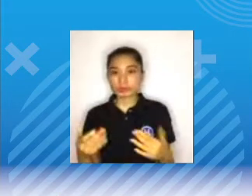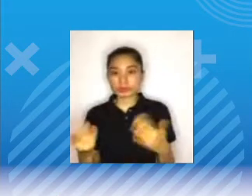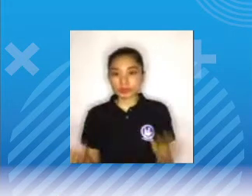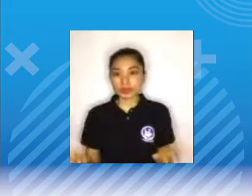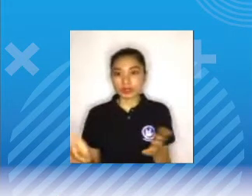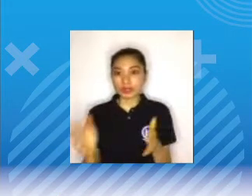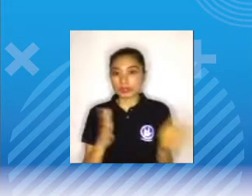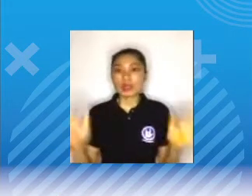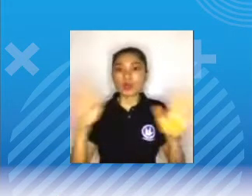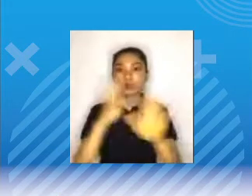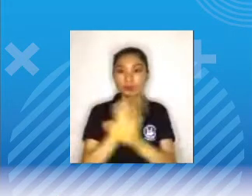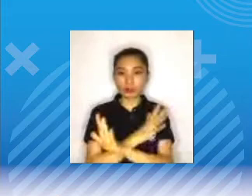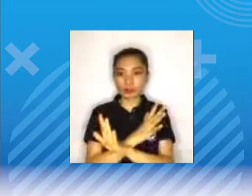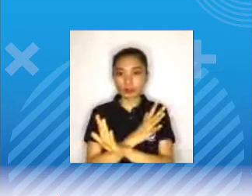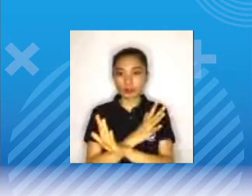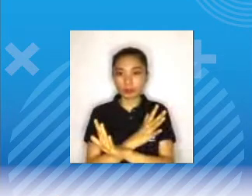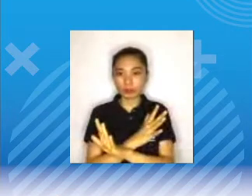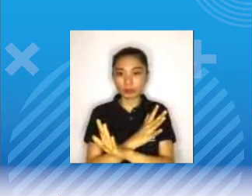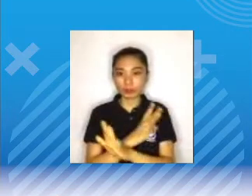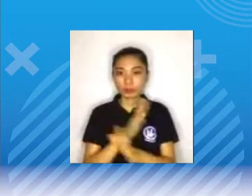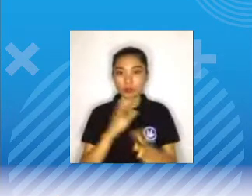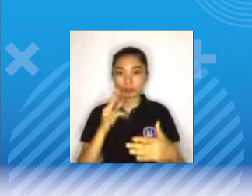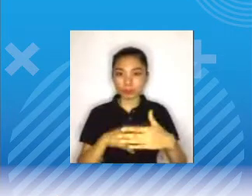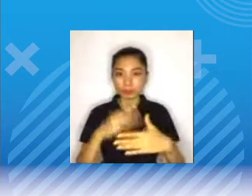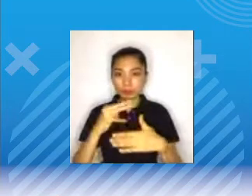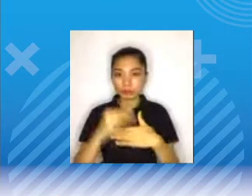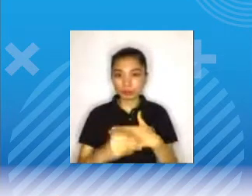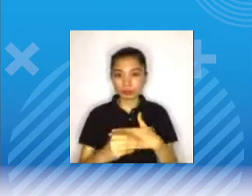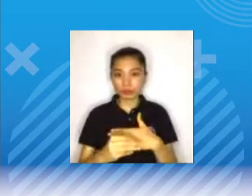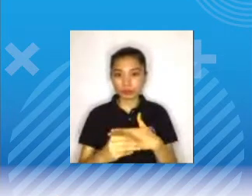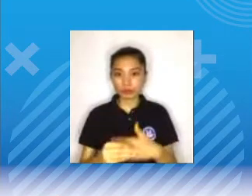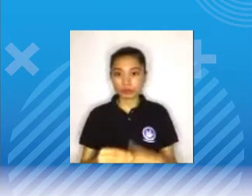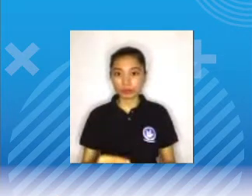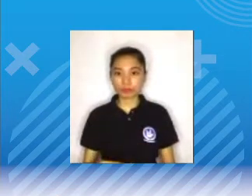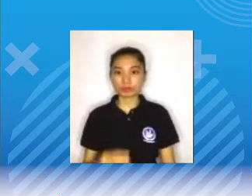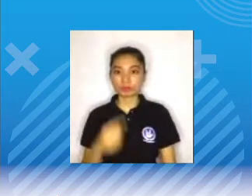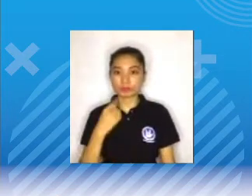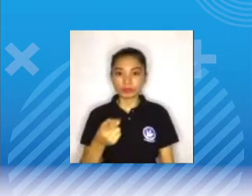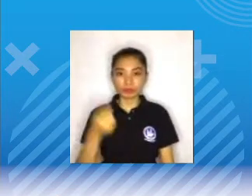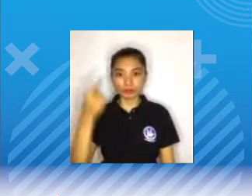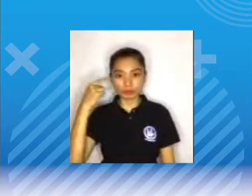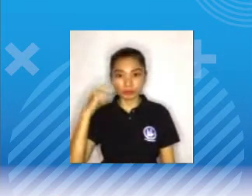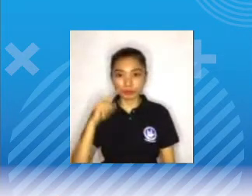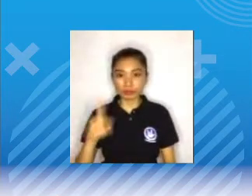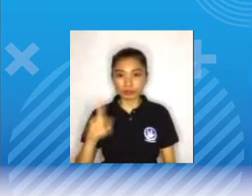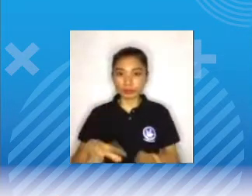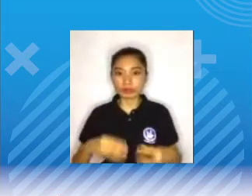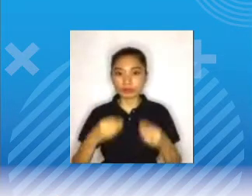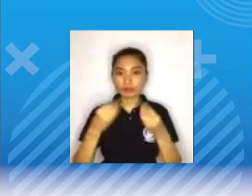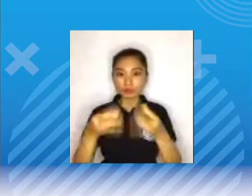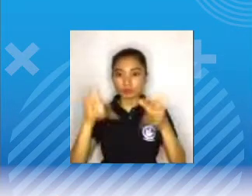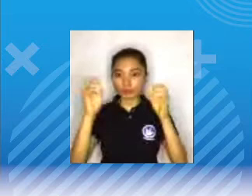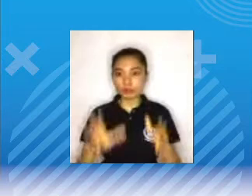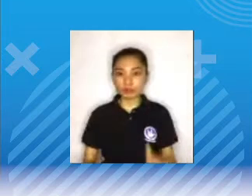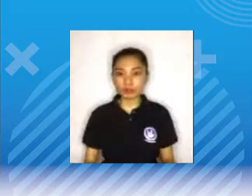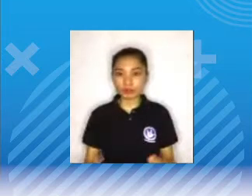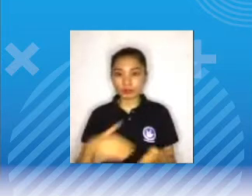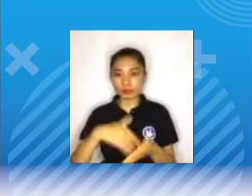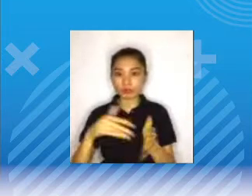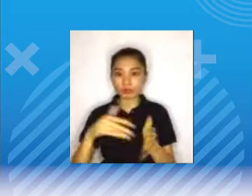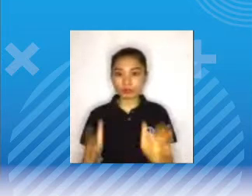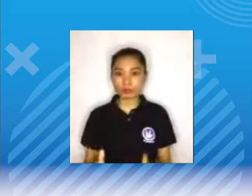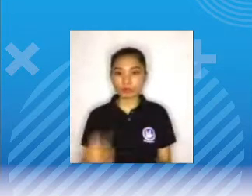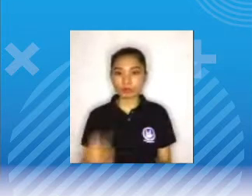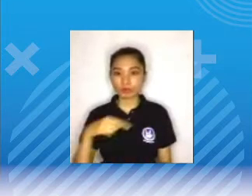view of inclusivity, where inclusivity could only be provided teachers in formal schooling. So we are shifting from that view